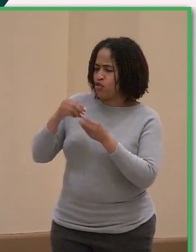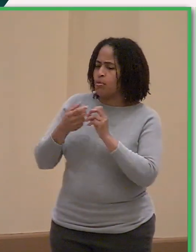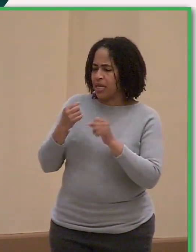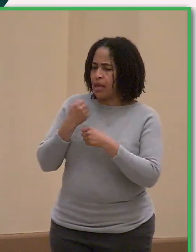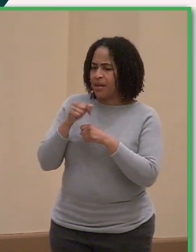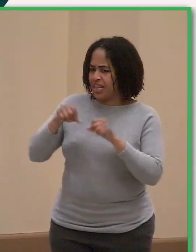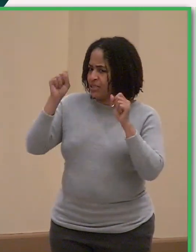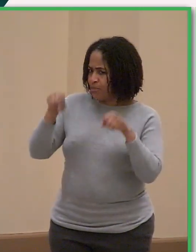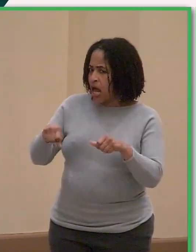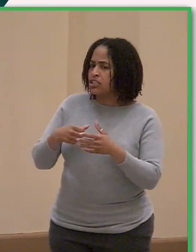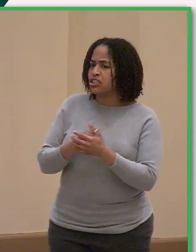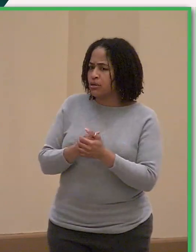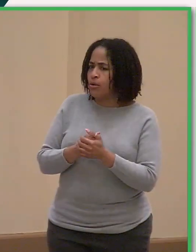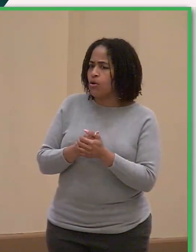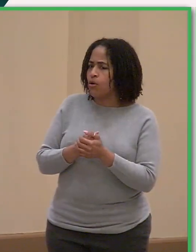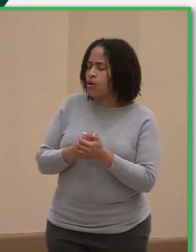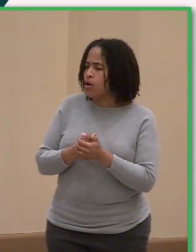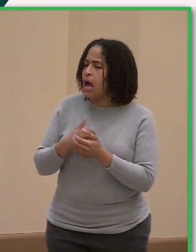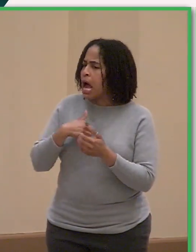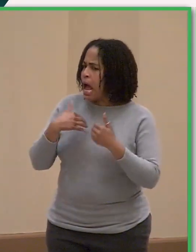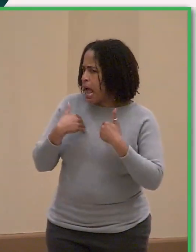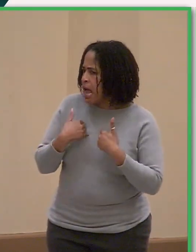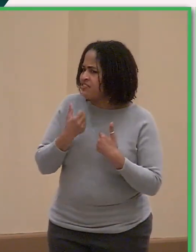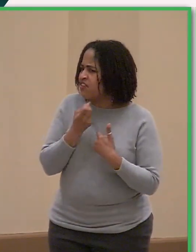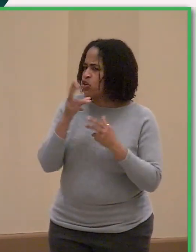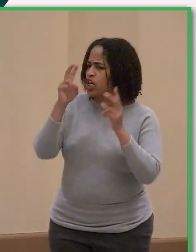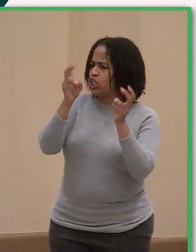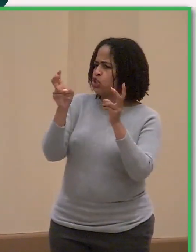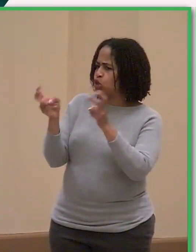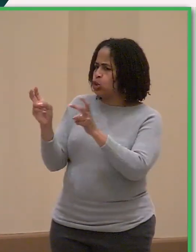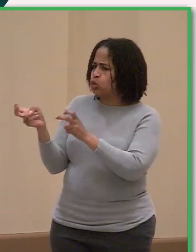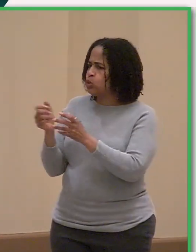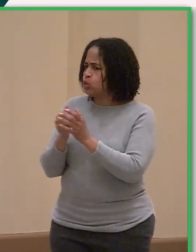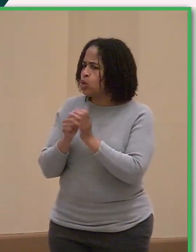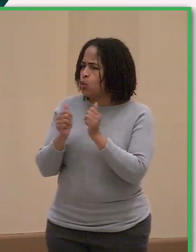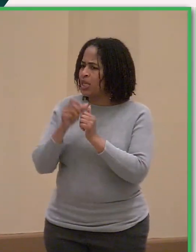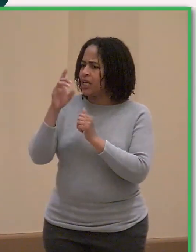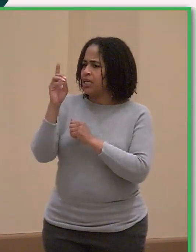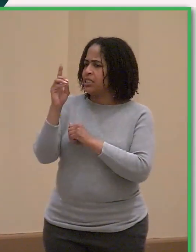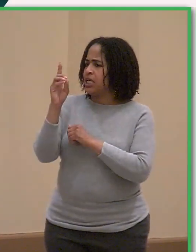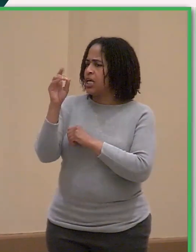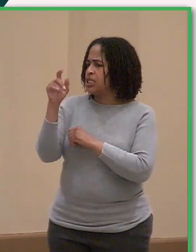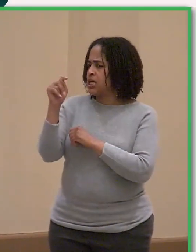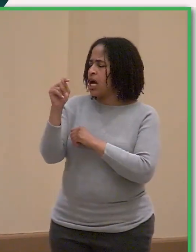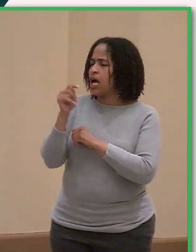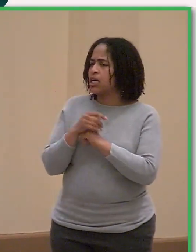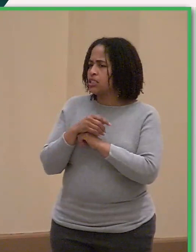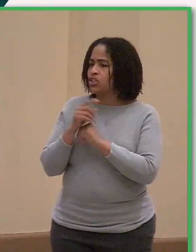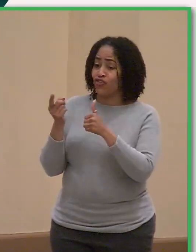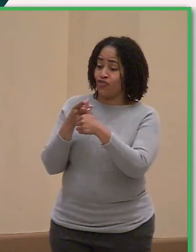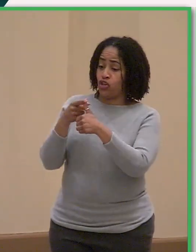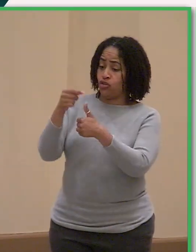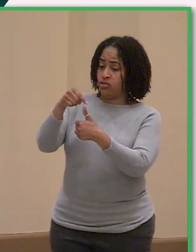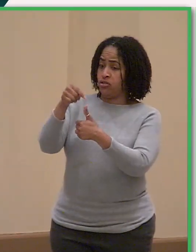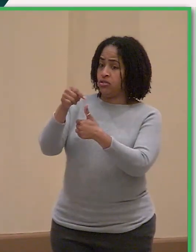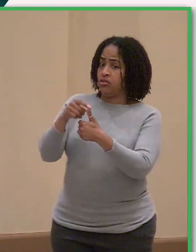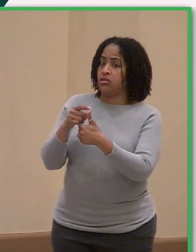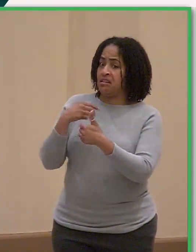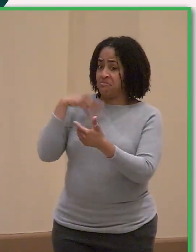all possible. I just have a few issues with DDOT. First being,